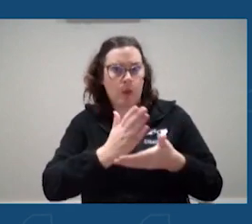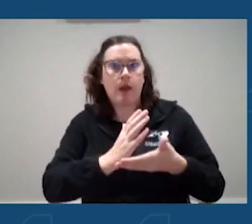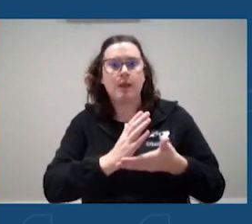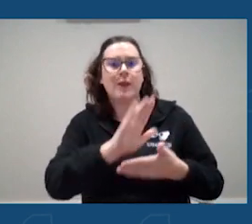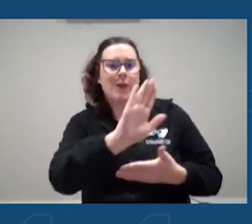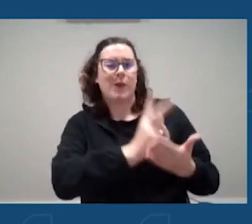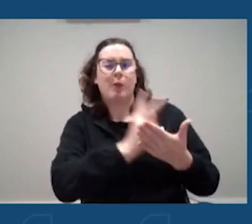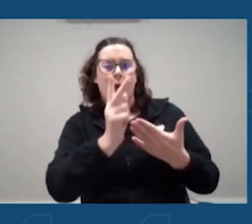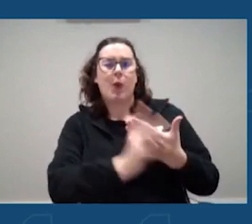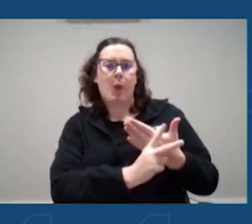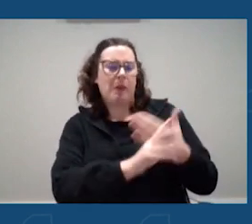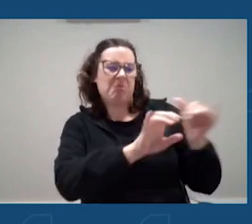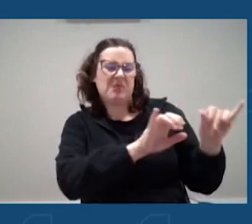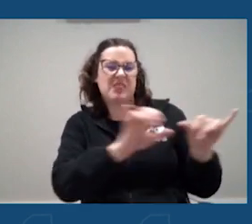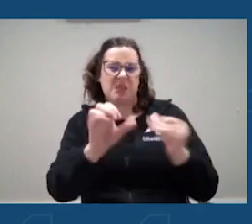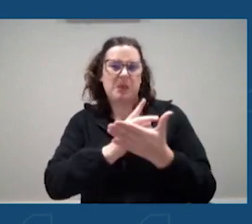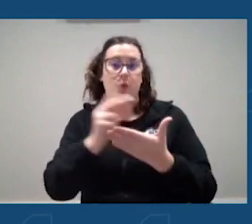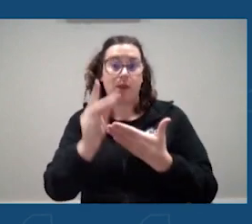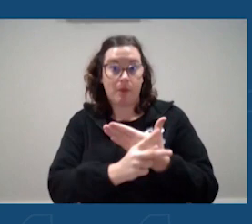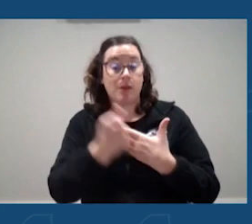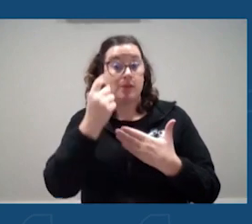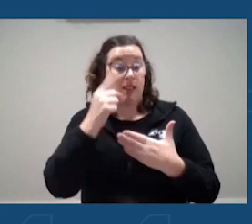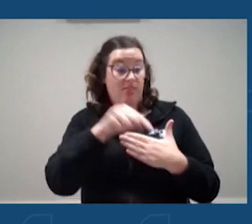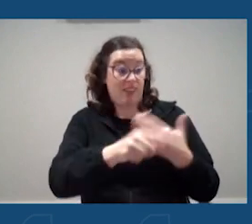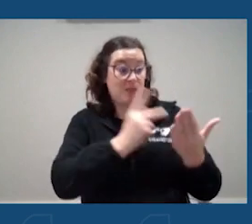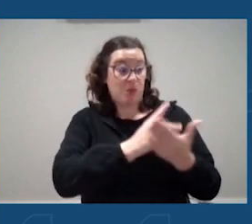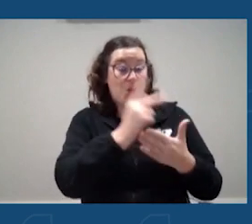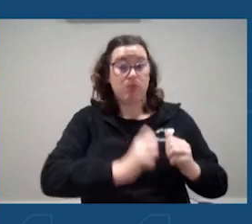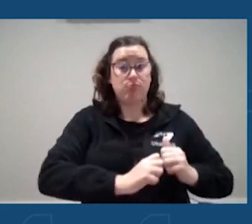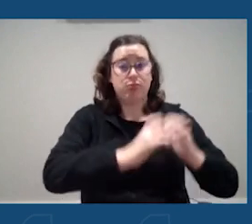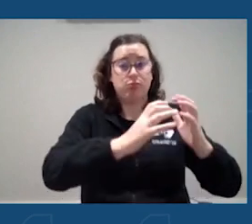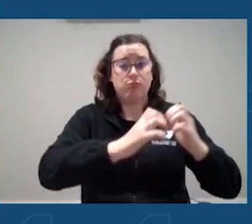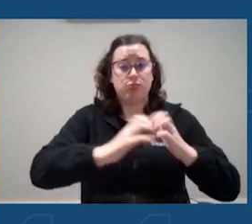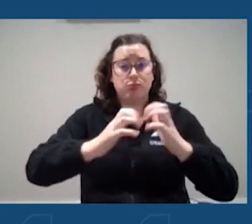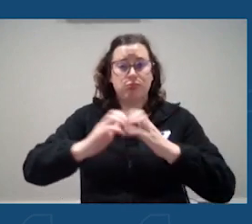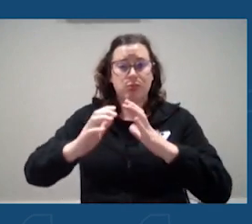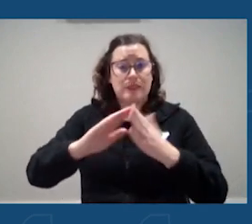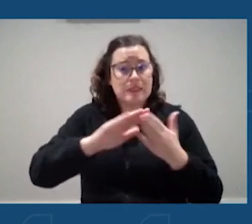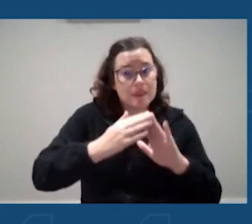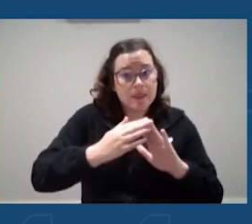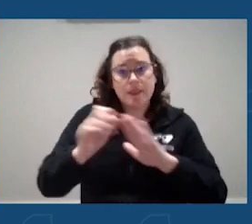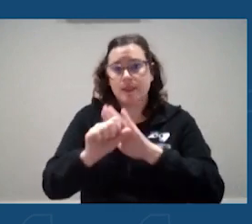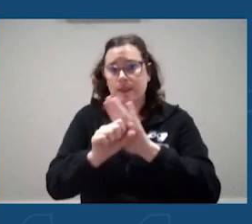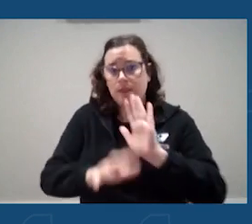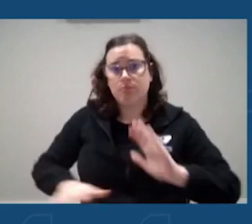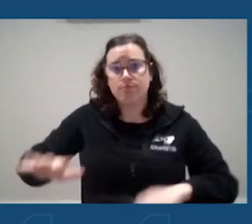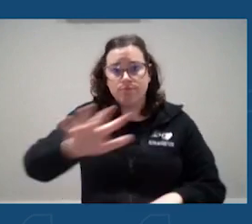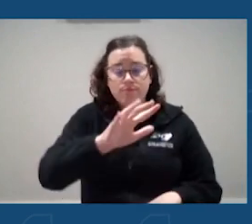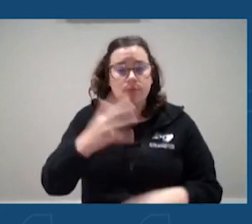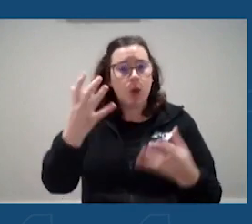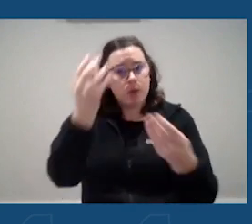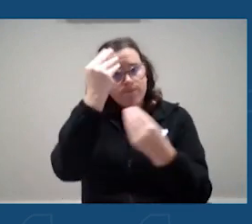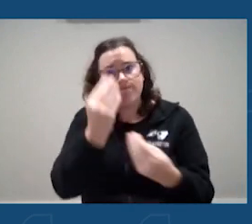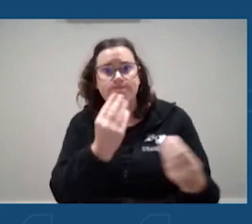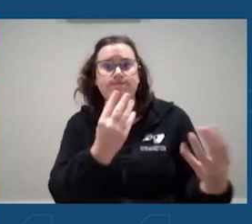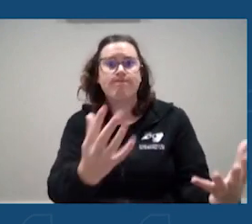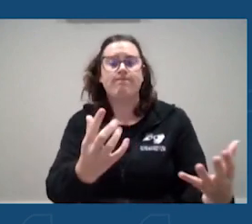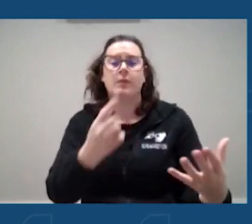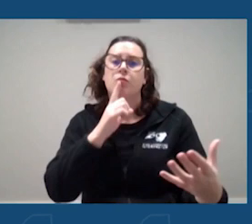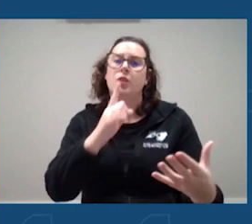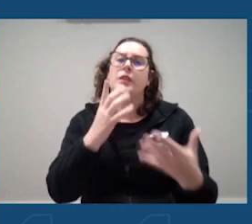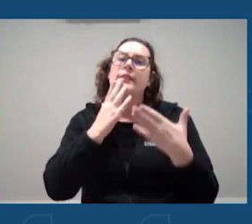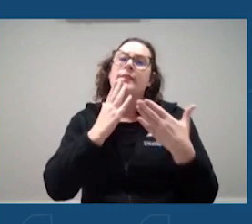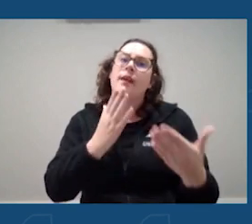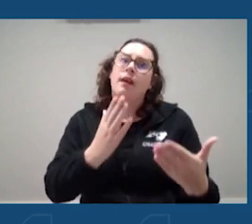yours, programs like this all over our city and our state. So I wanna tell all of you how grateful I am